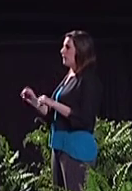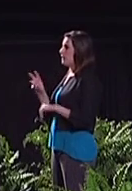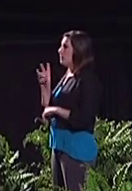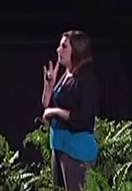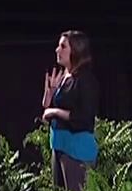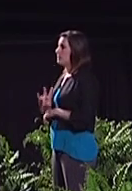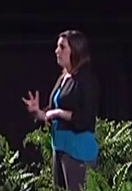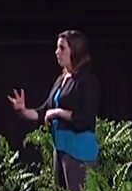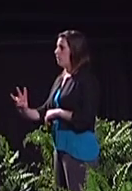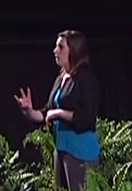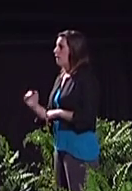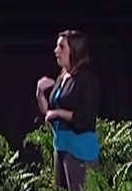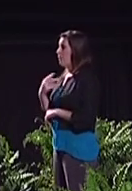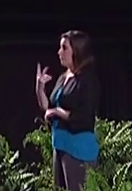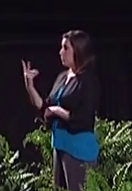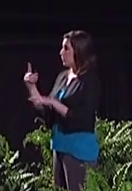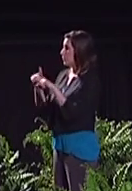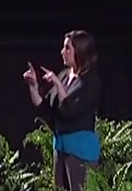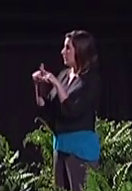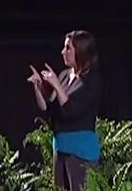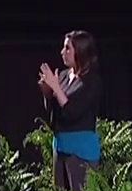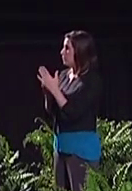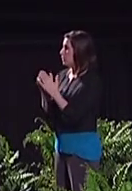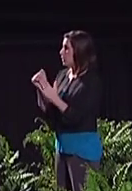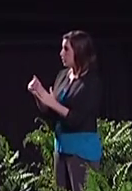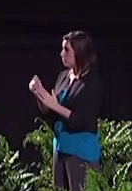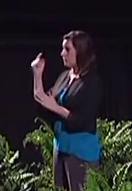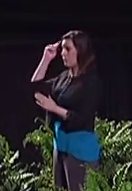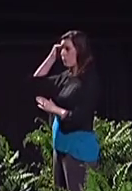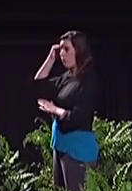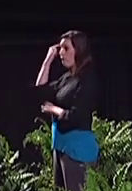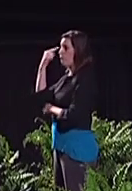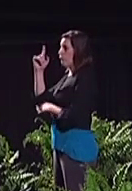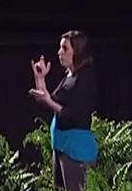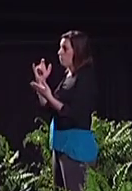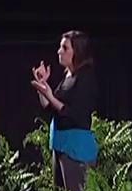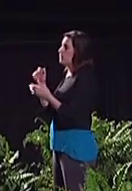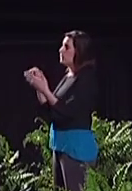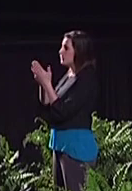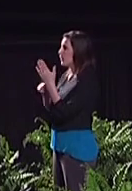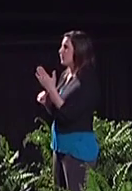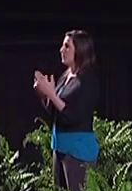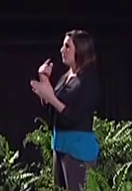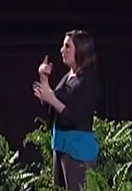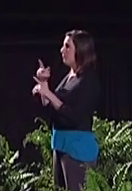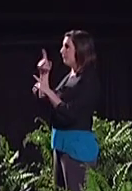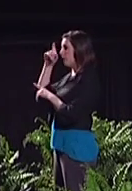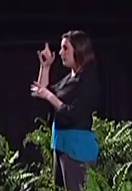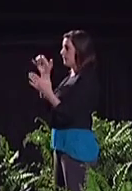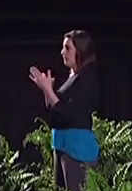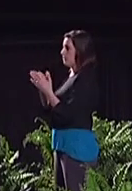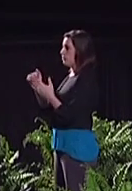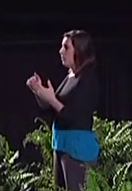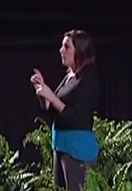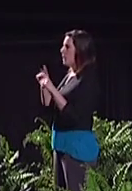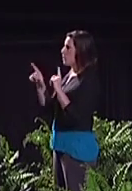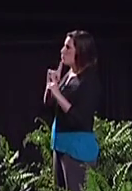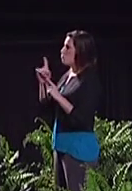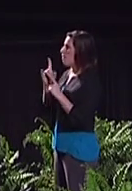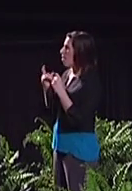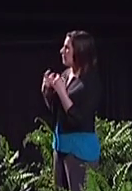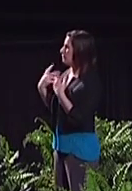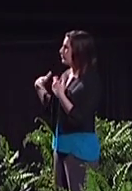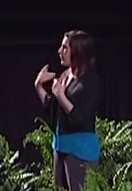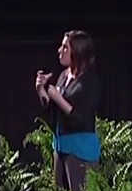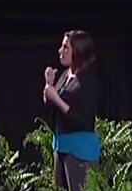had two surgeries on his brain because of cancer, but he's a huge Nebraska football fan, so one of the players